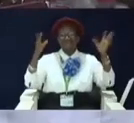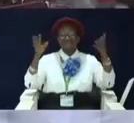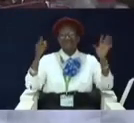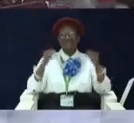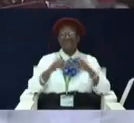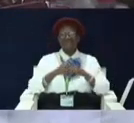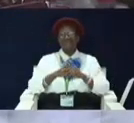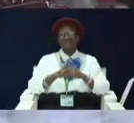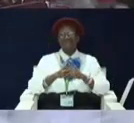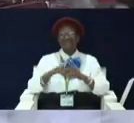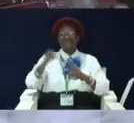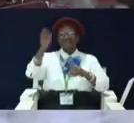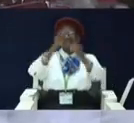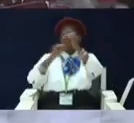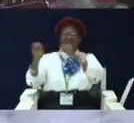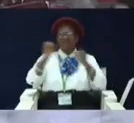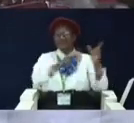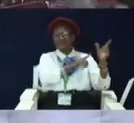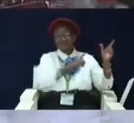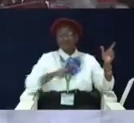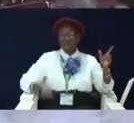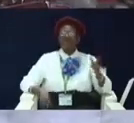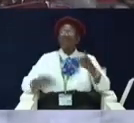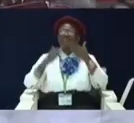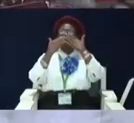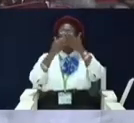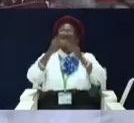Oh Lord, thank you, Father. Amen.